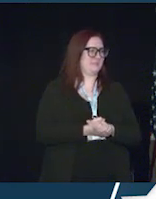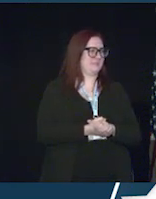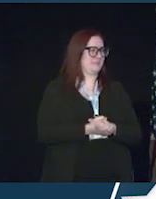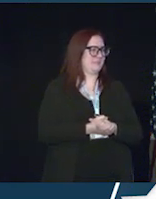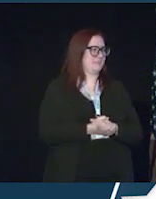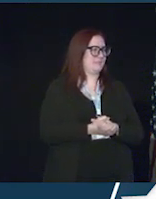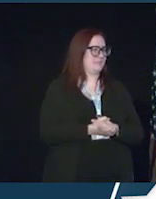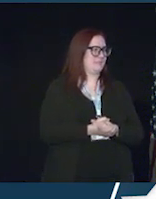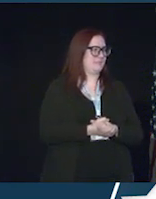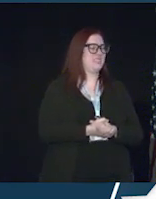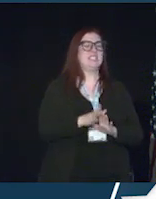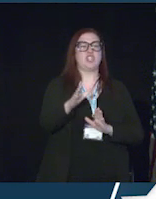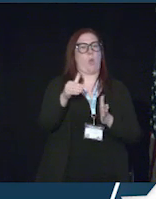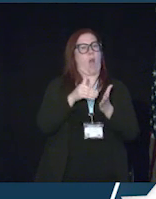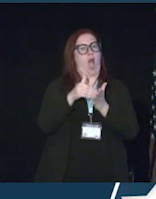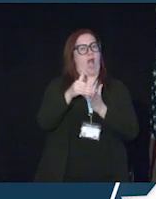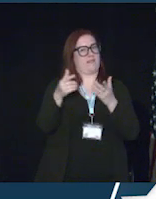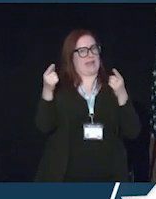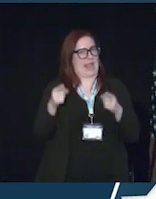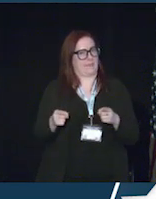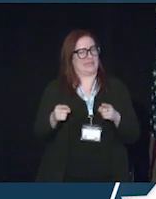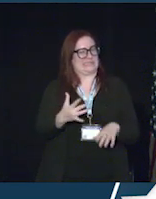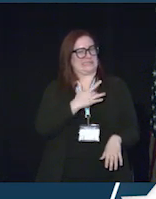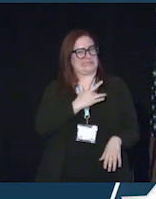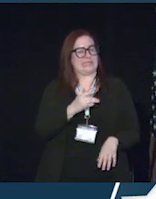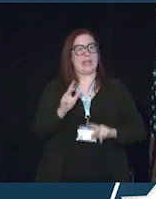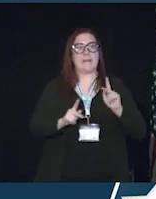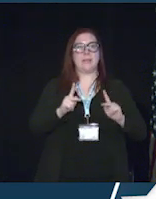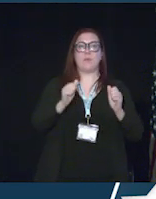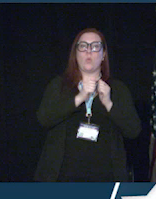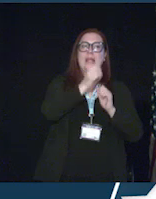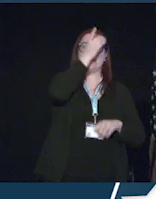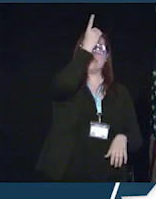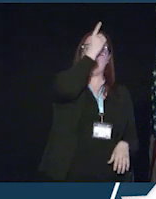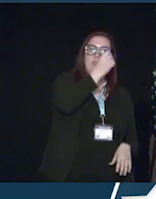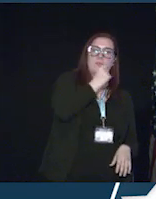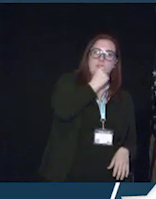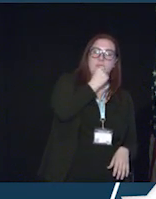Too often, people with Down syndrome and those with other